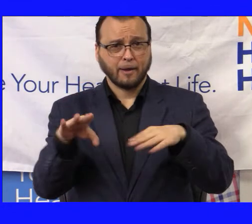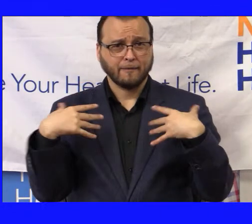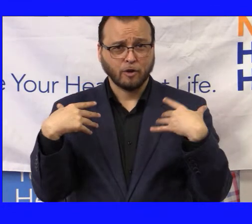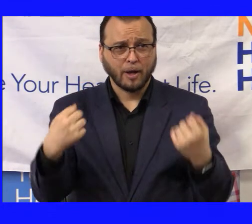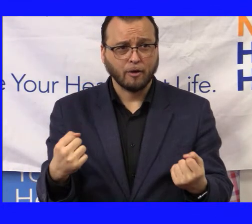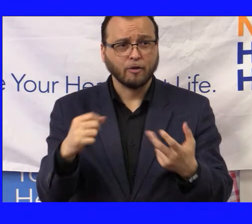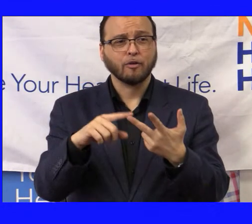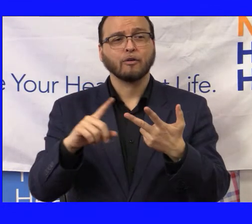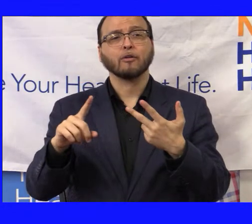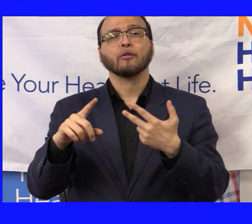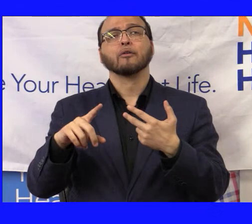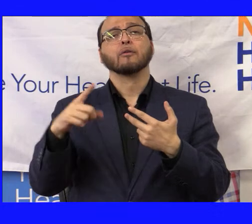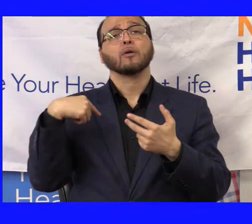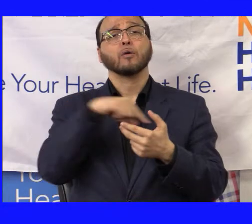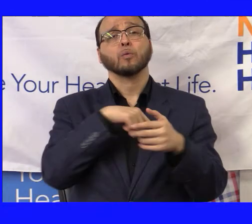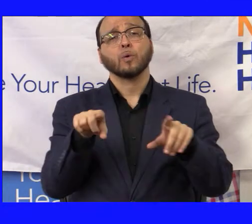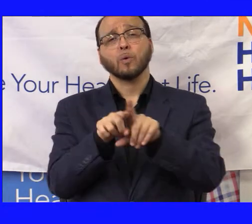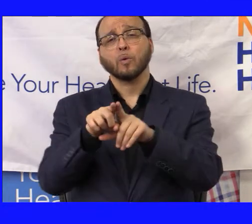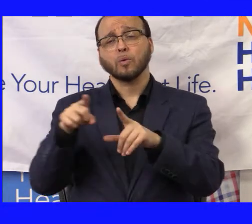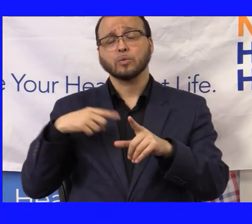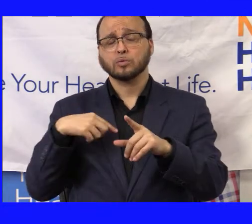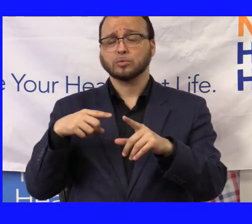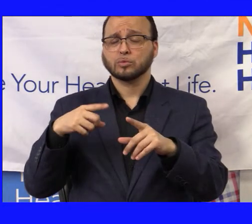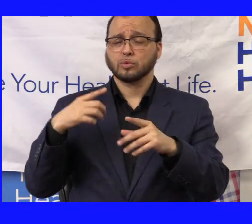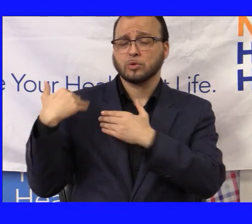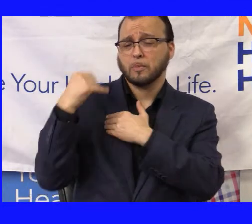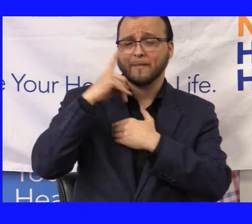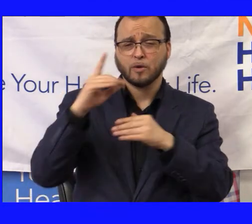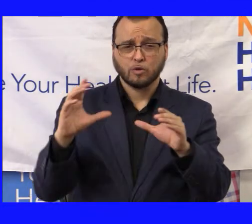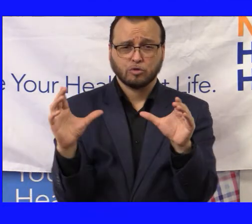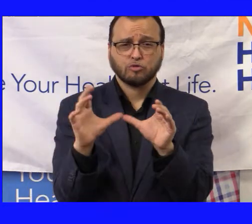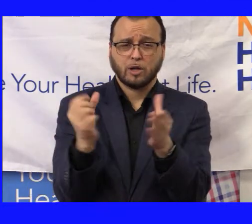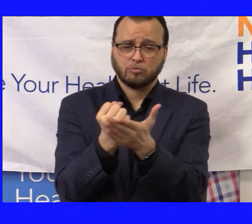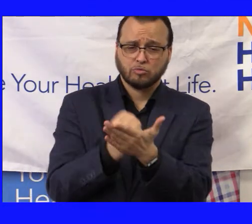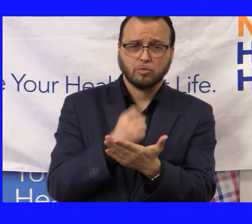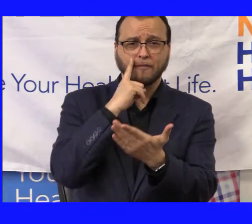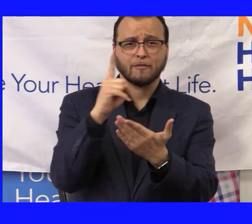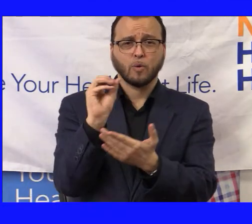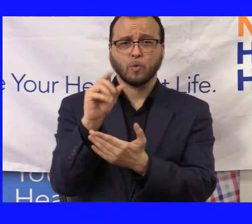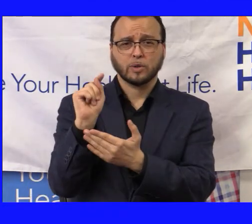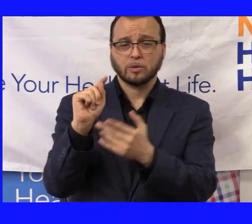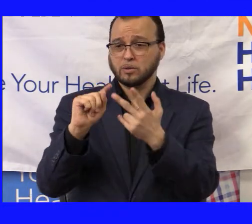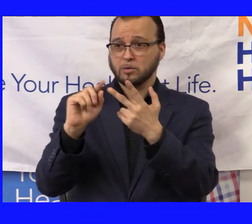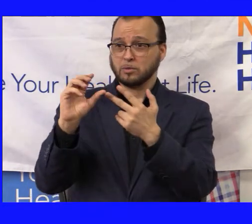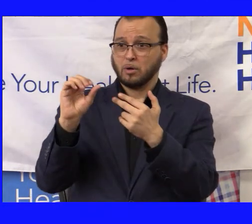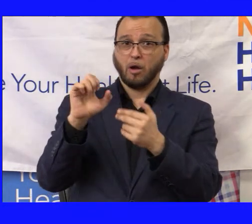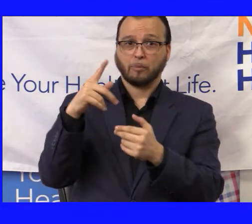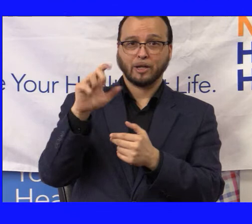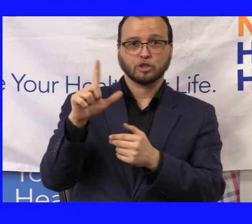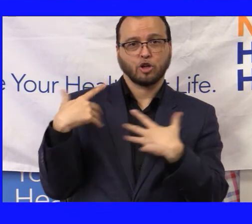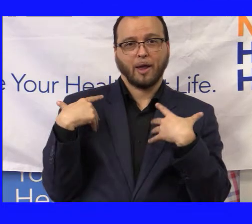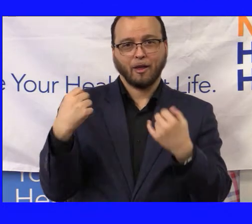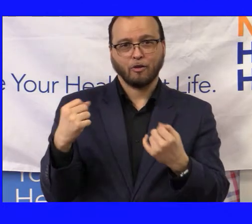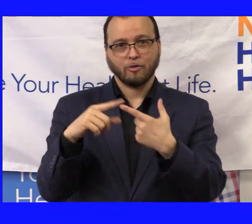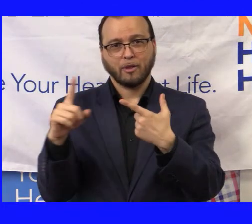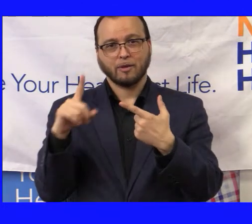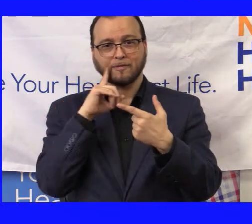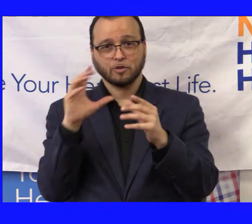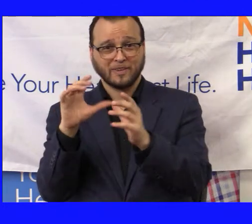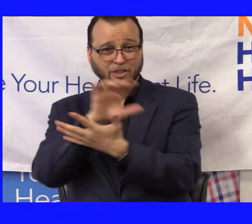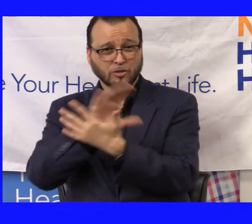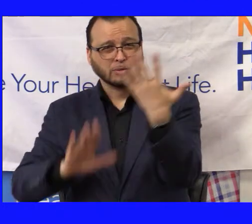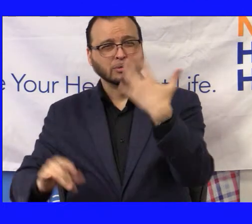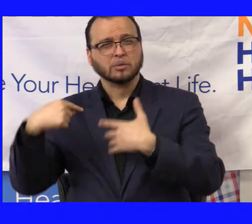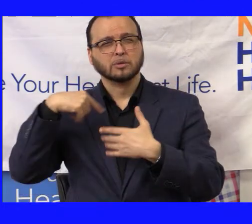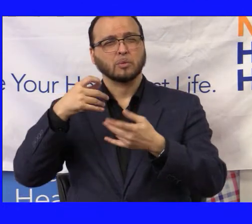health. We also are responsible for credentialing, occupational health, and research administration. Rather than going through all